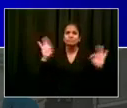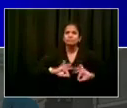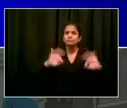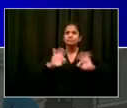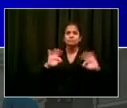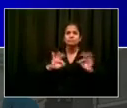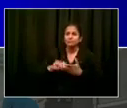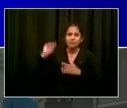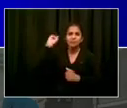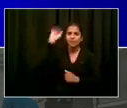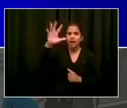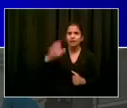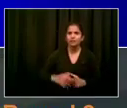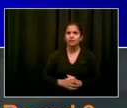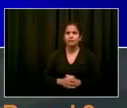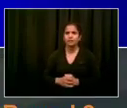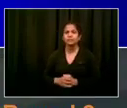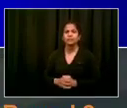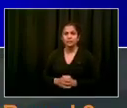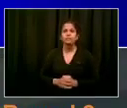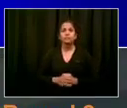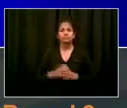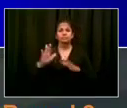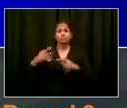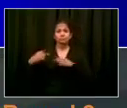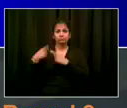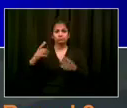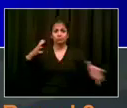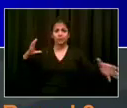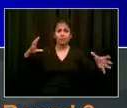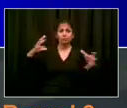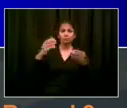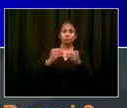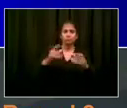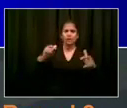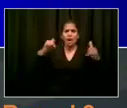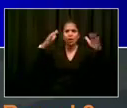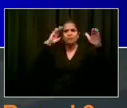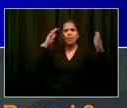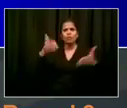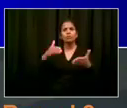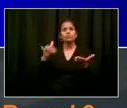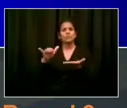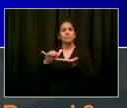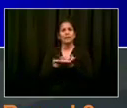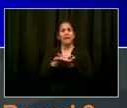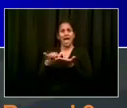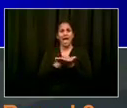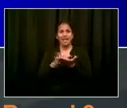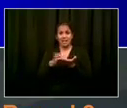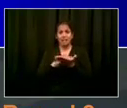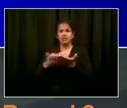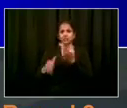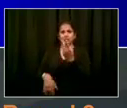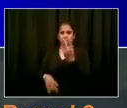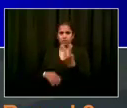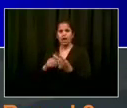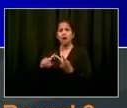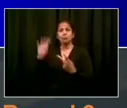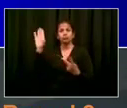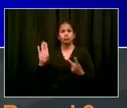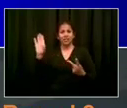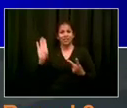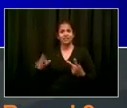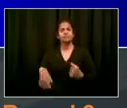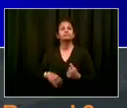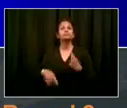rate go up, and we've done a few competitions, including our Census Subway Series. And last week's contestants were Midwood,